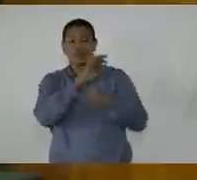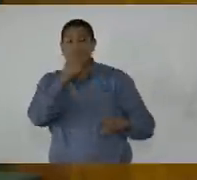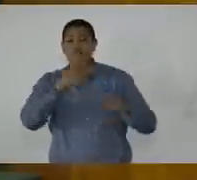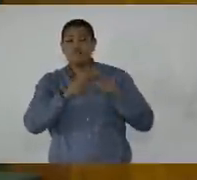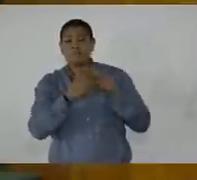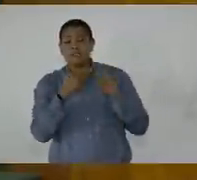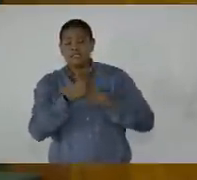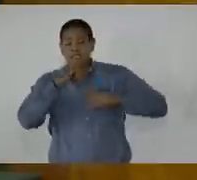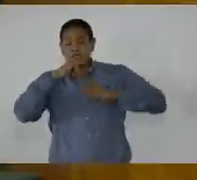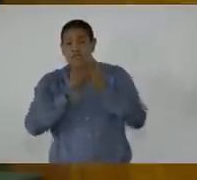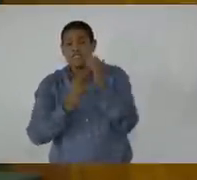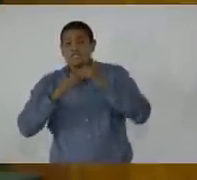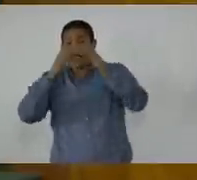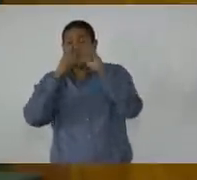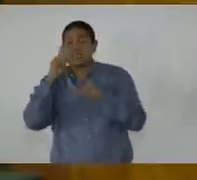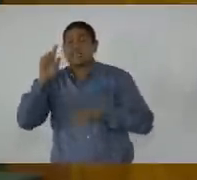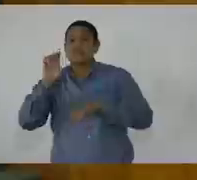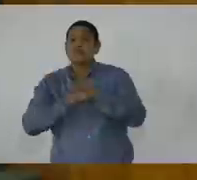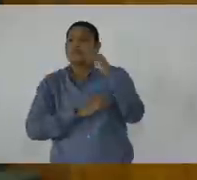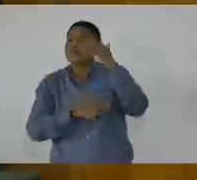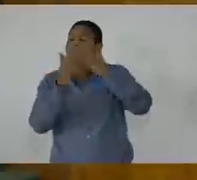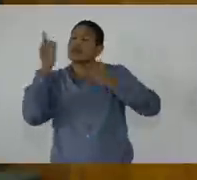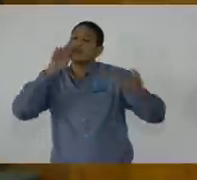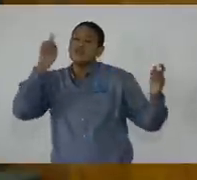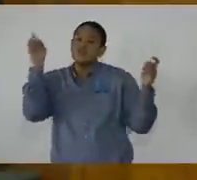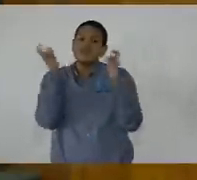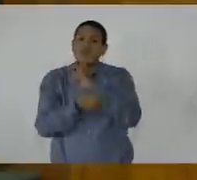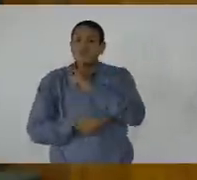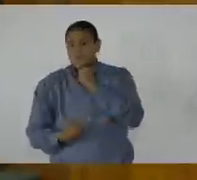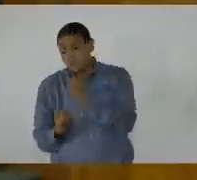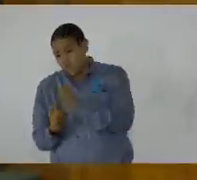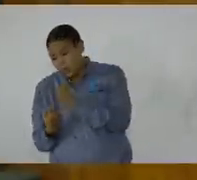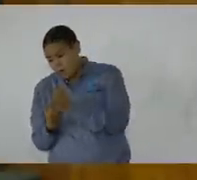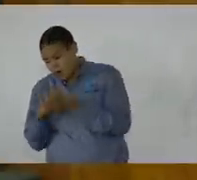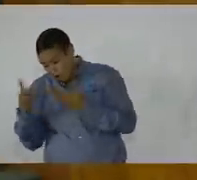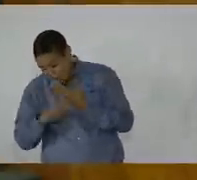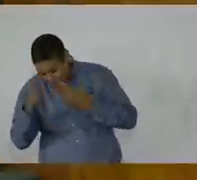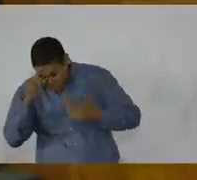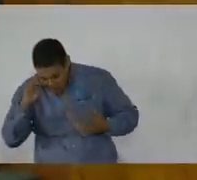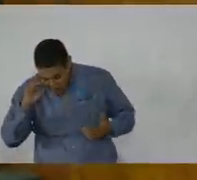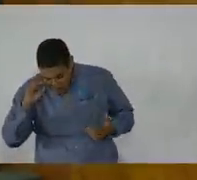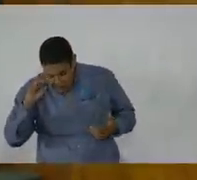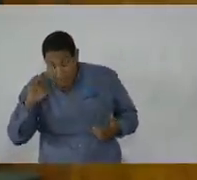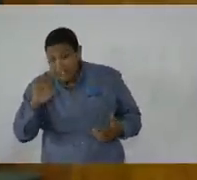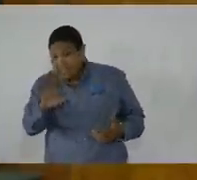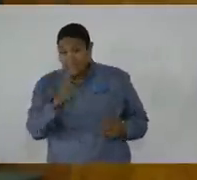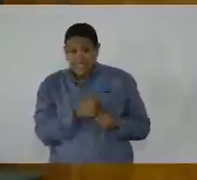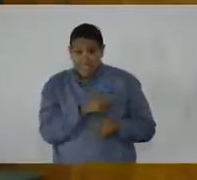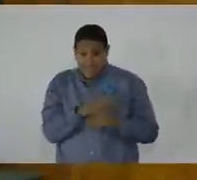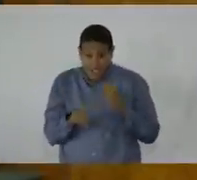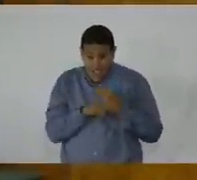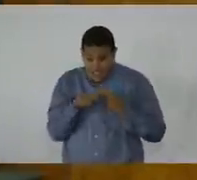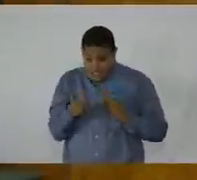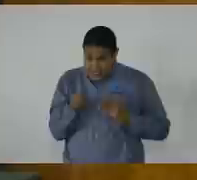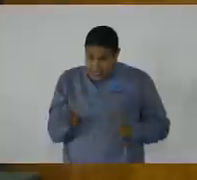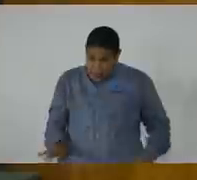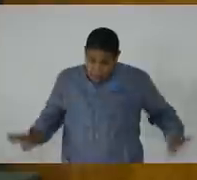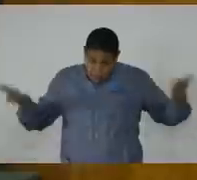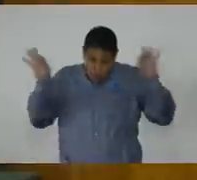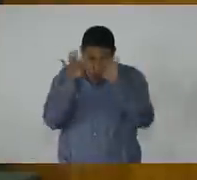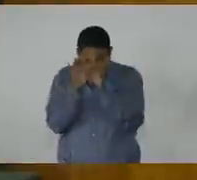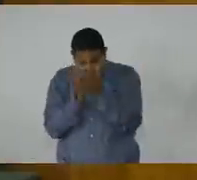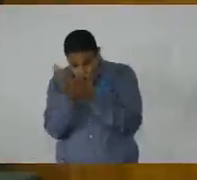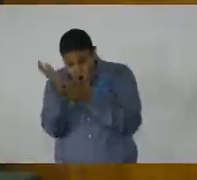to design a digital transformation support program for MSMEs. This is an important